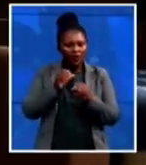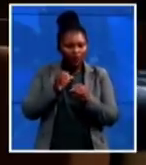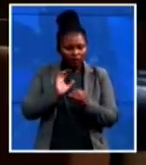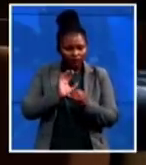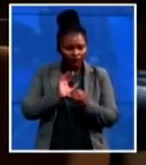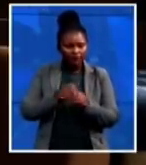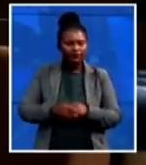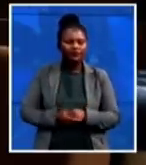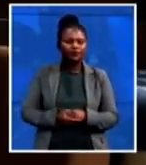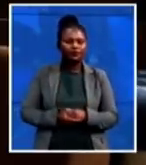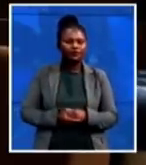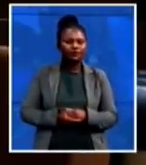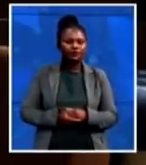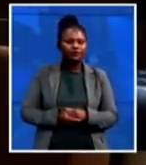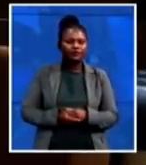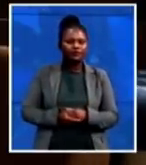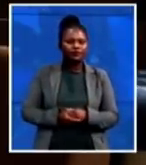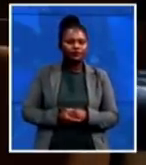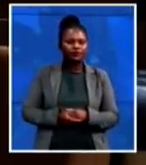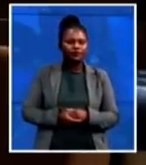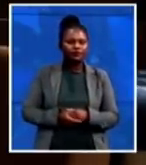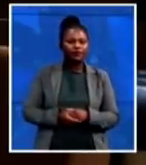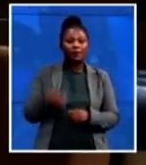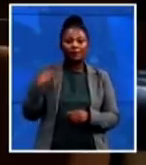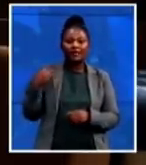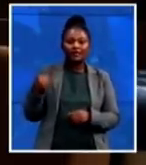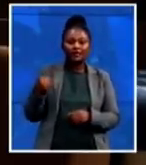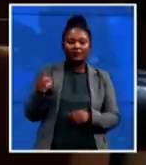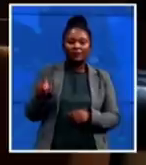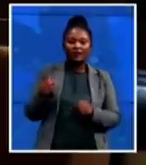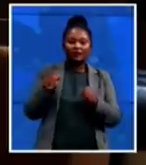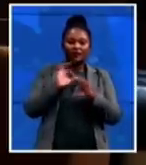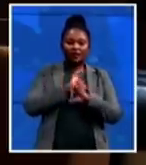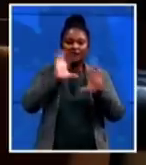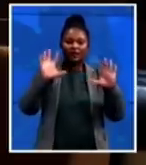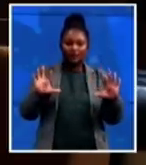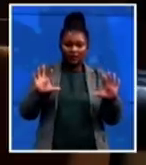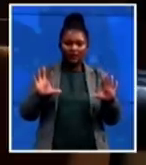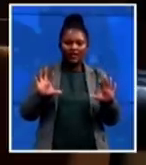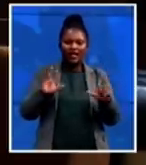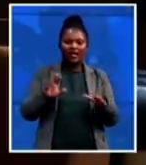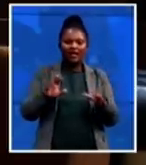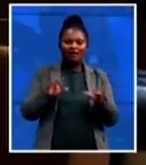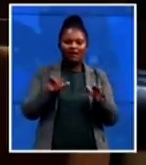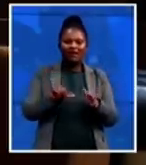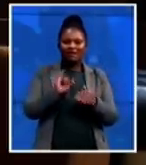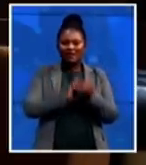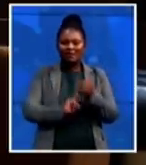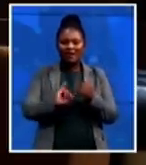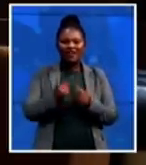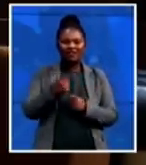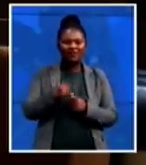minister clarify if the question of the independence of the Cape to be a republic on its own has